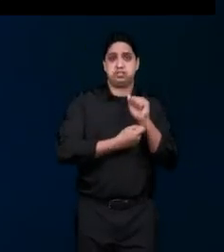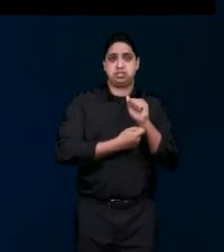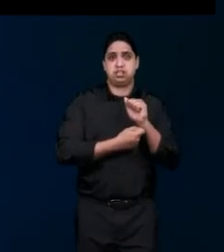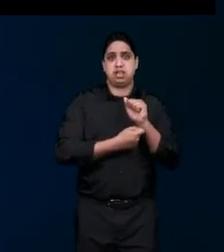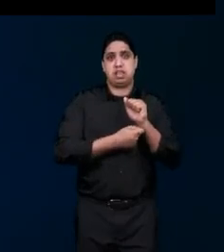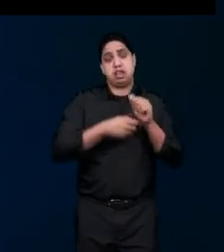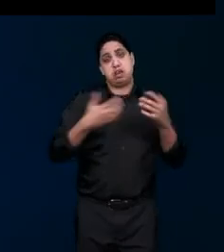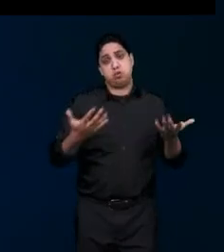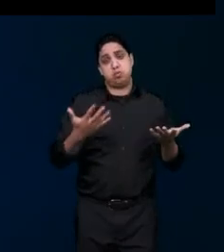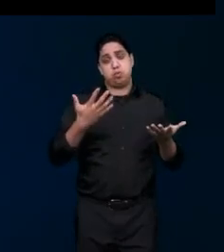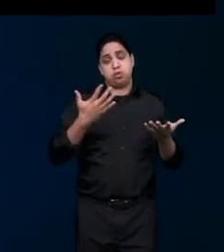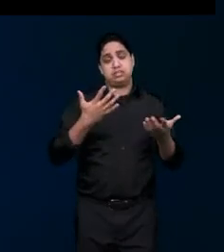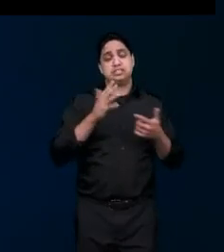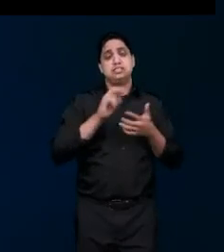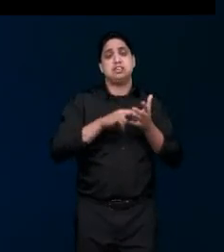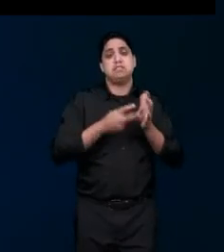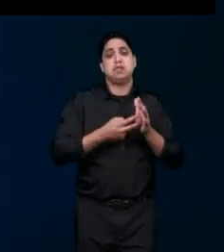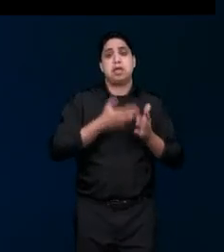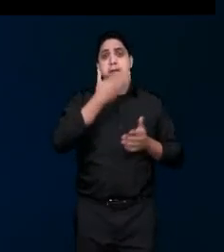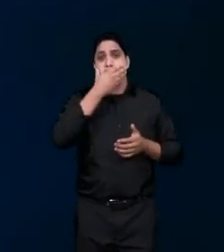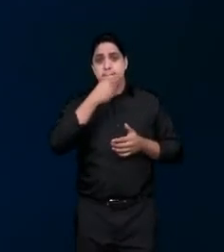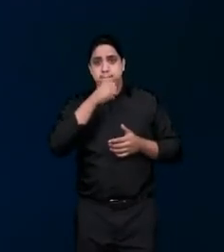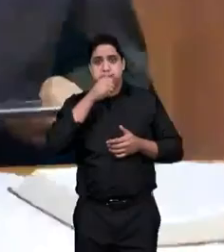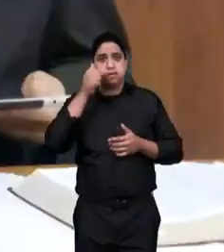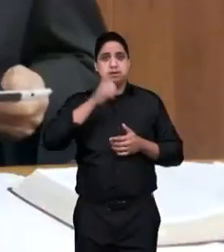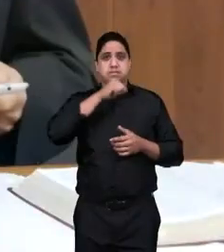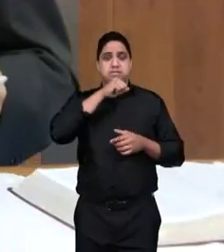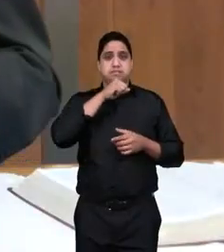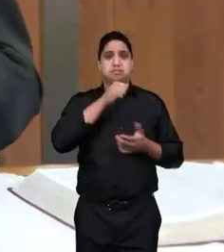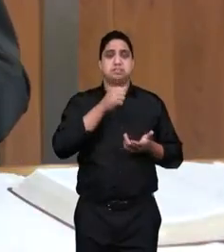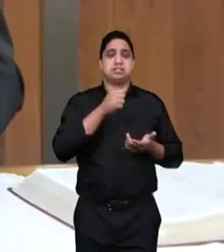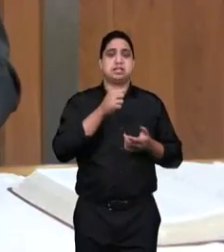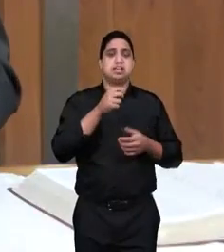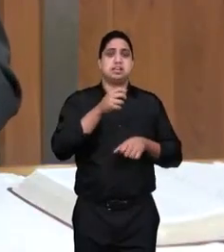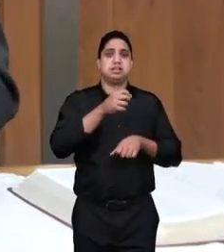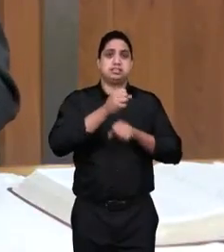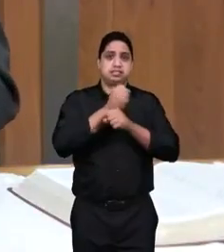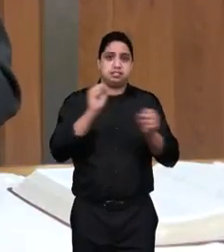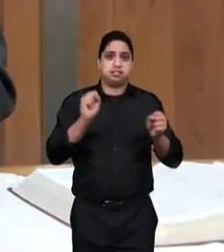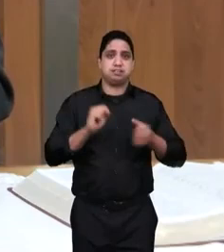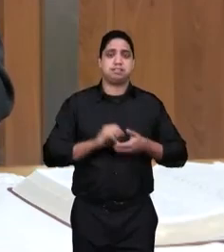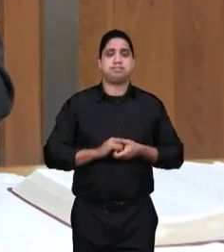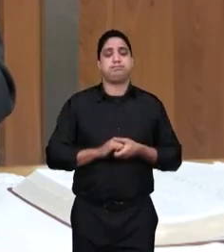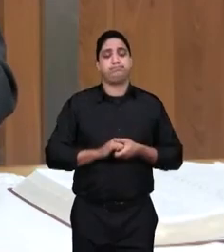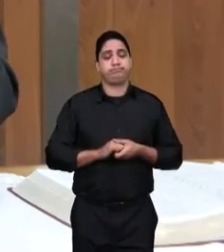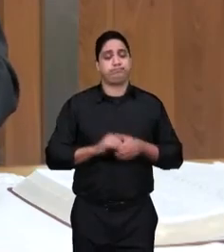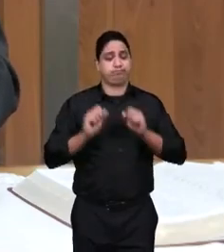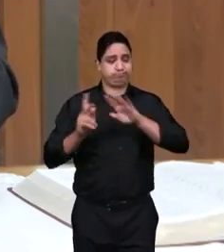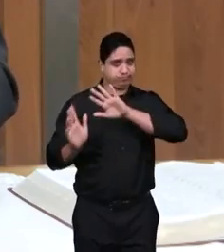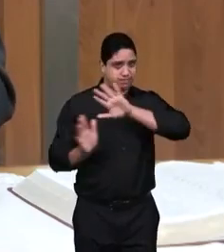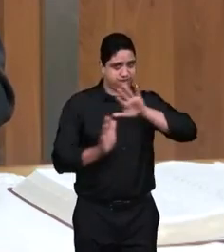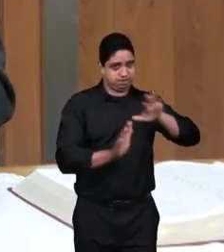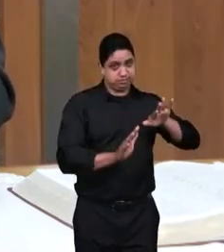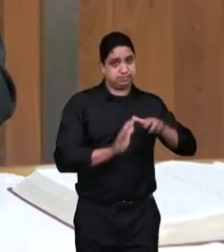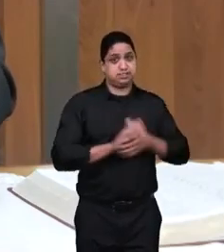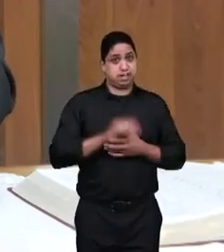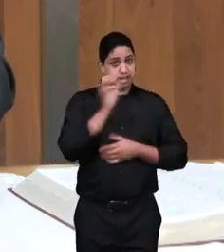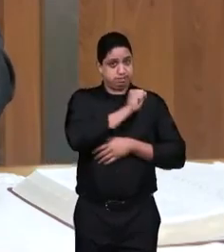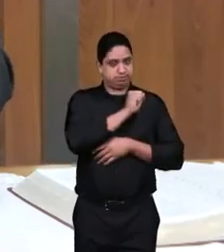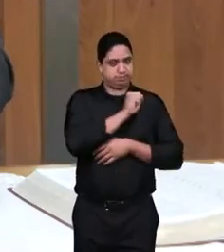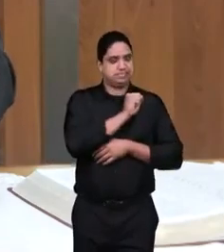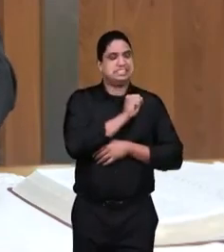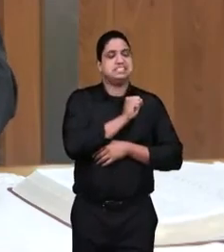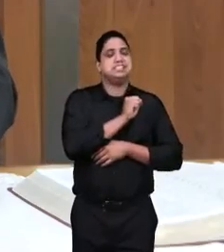che in questo caso sono i genitori di Sansone. Very good, brothers. As the answer was